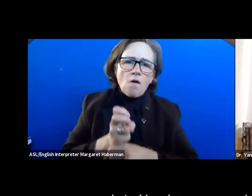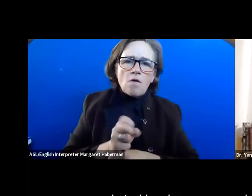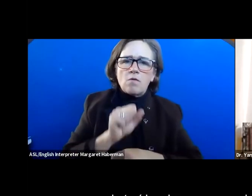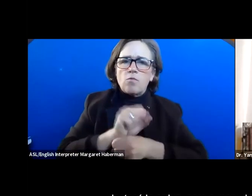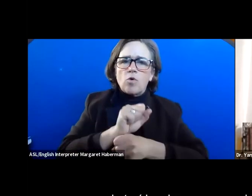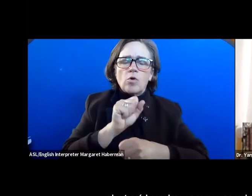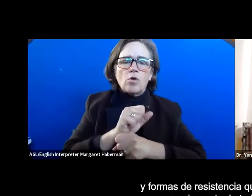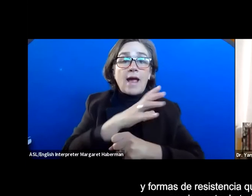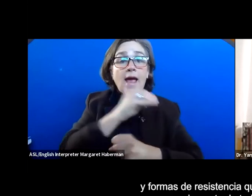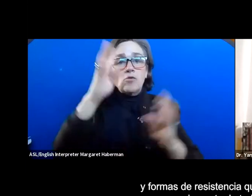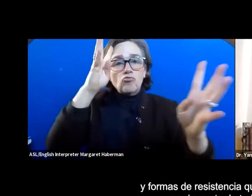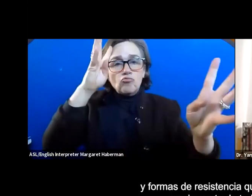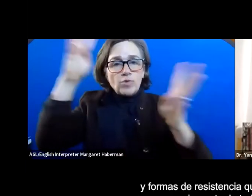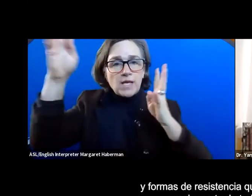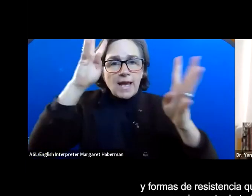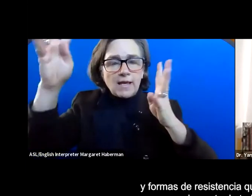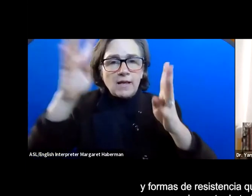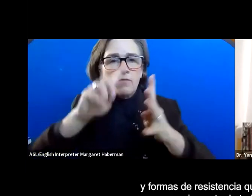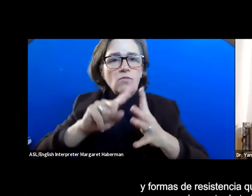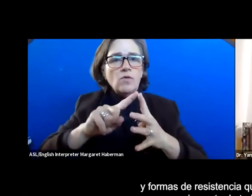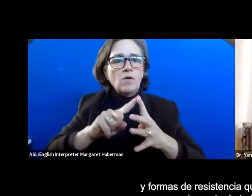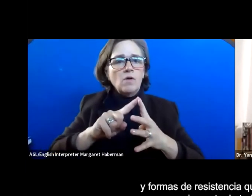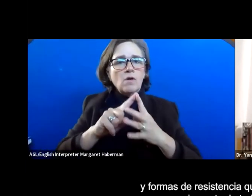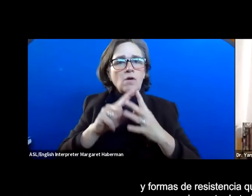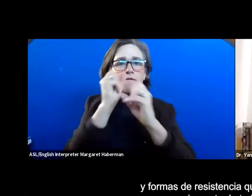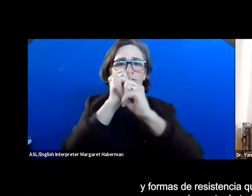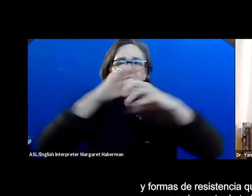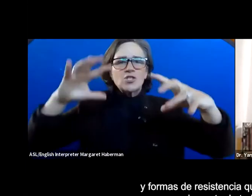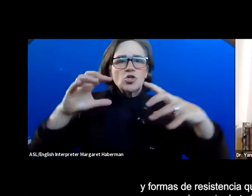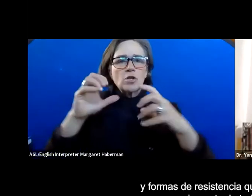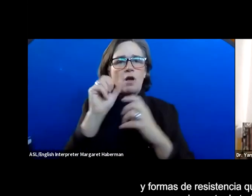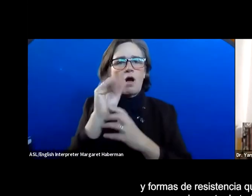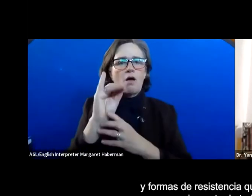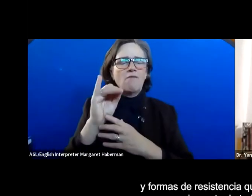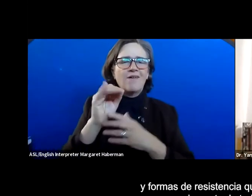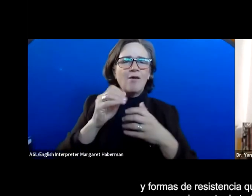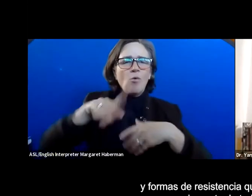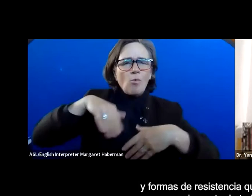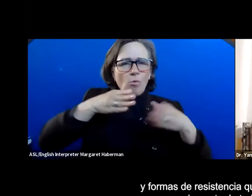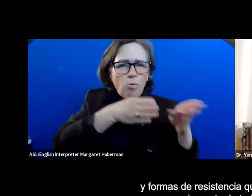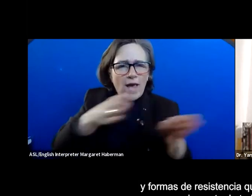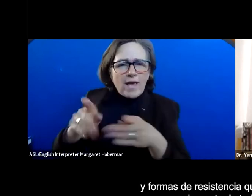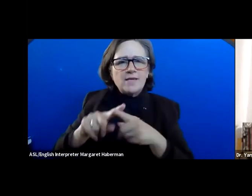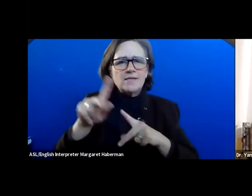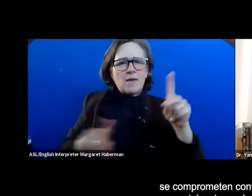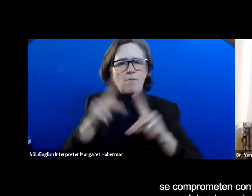creative, visionary, and life-affirming forms of resistance that people all over the